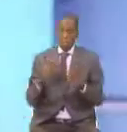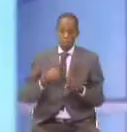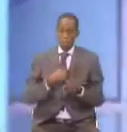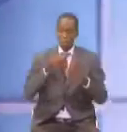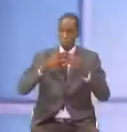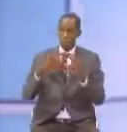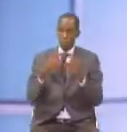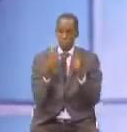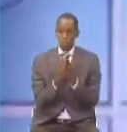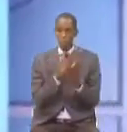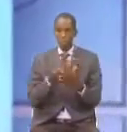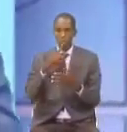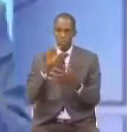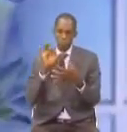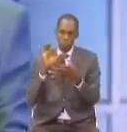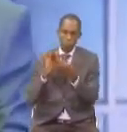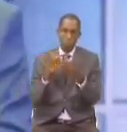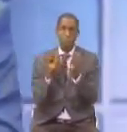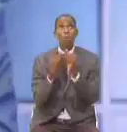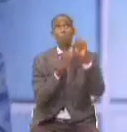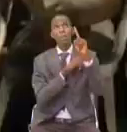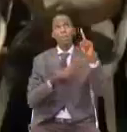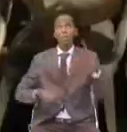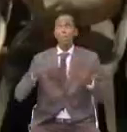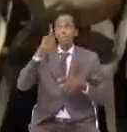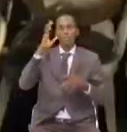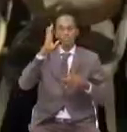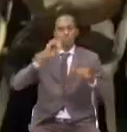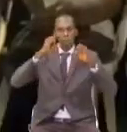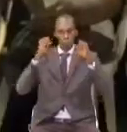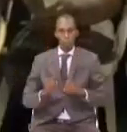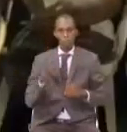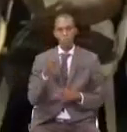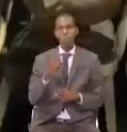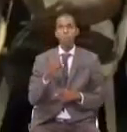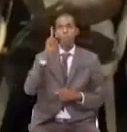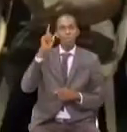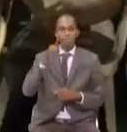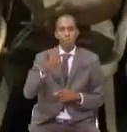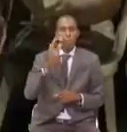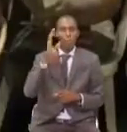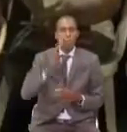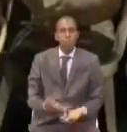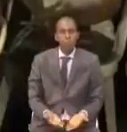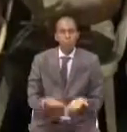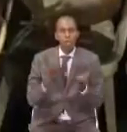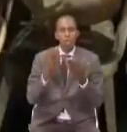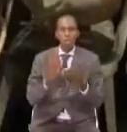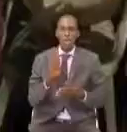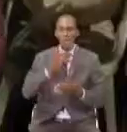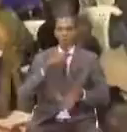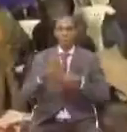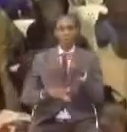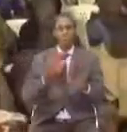and connect with the Lord, he will strengthen thee. You will rise up and walk. Your blind